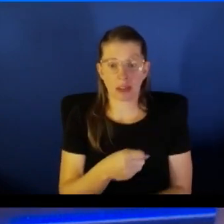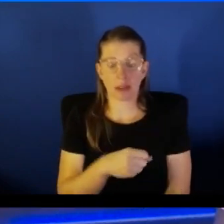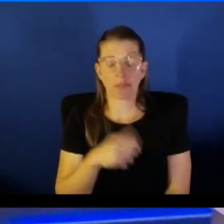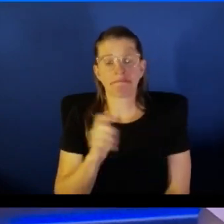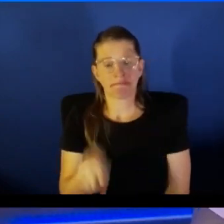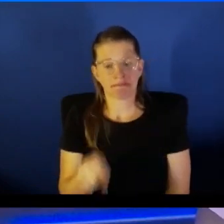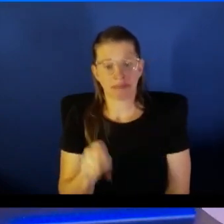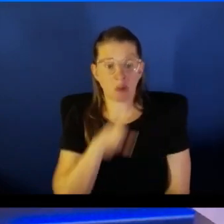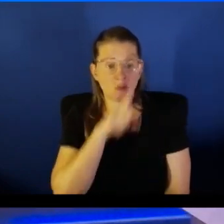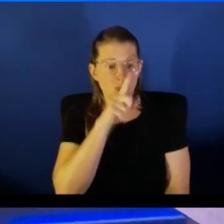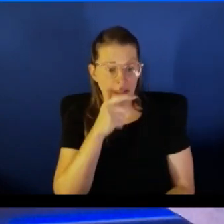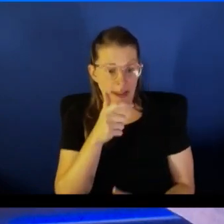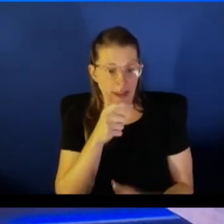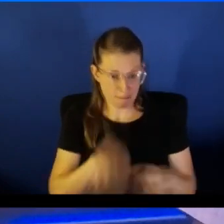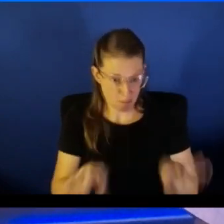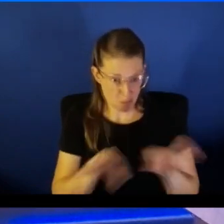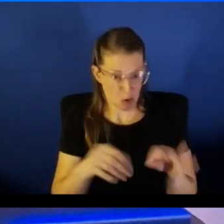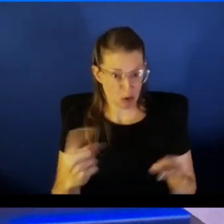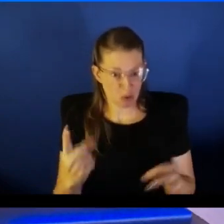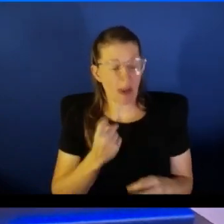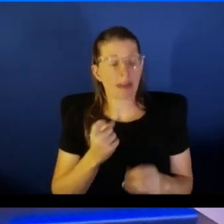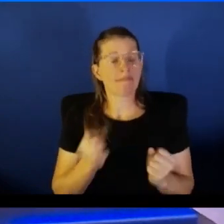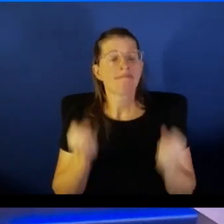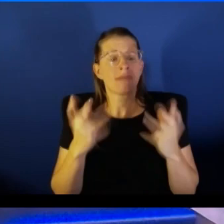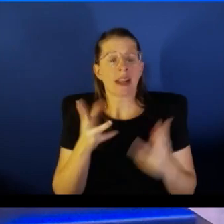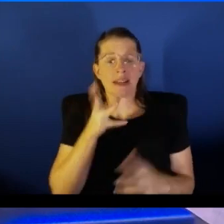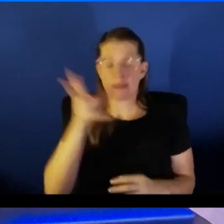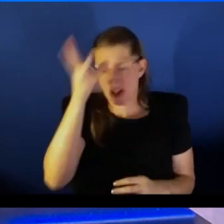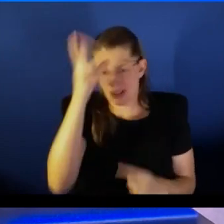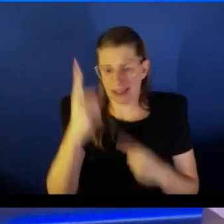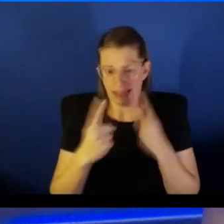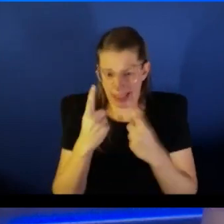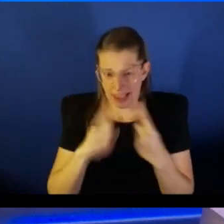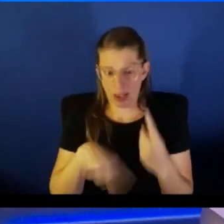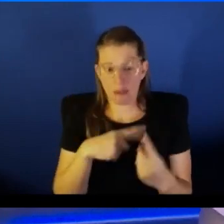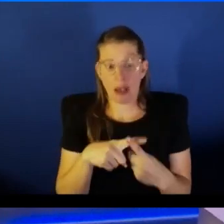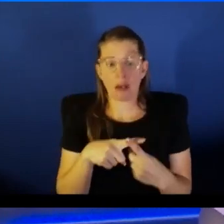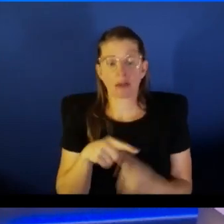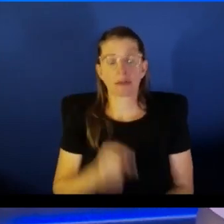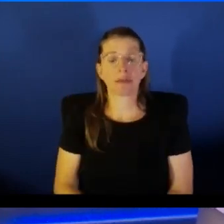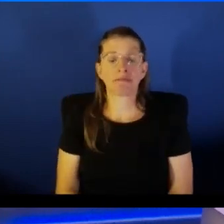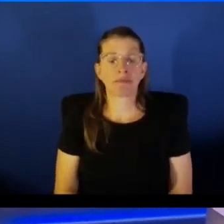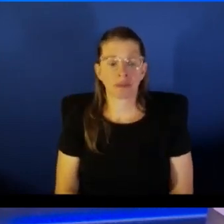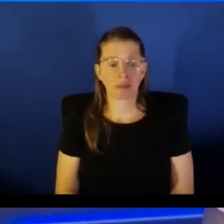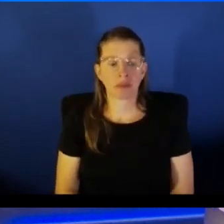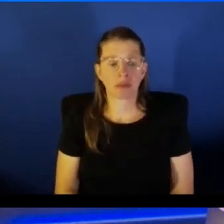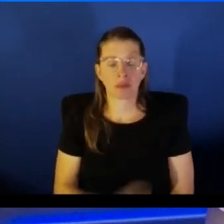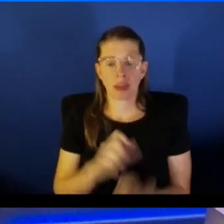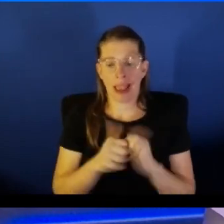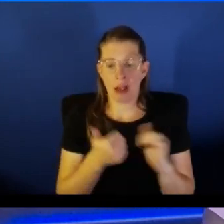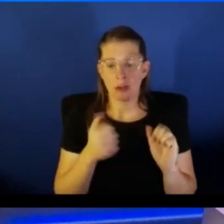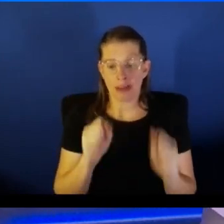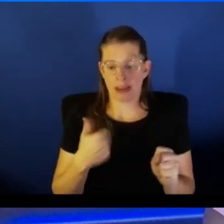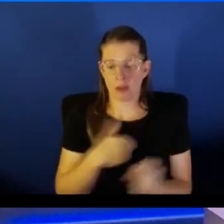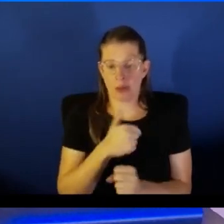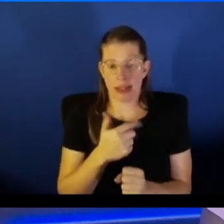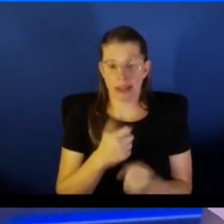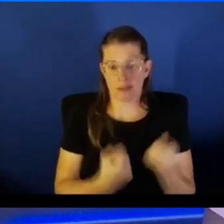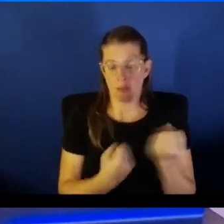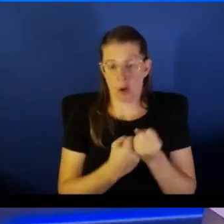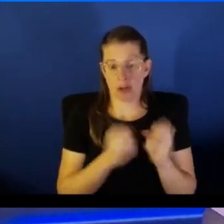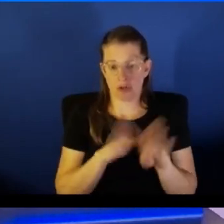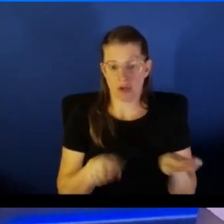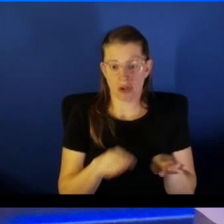important question that a lot of parents think about, and in terms of how we can better support children transition